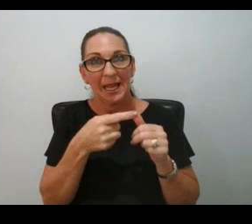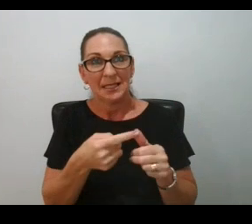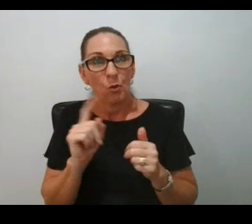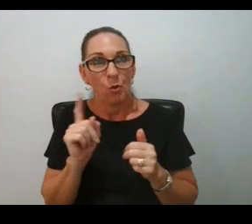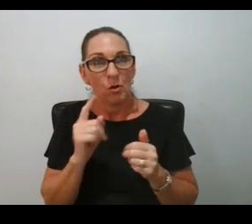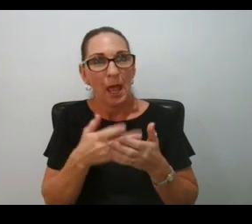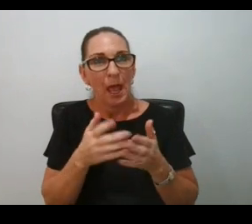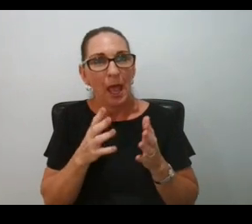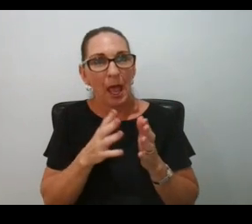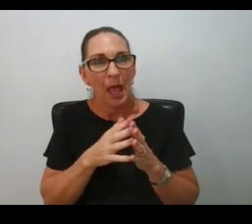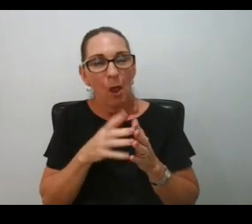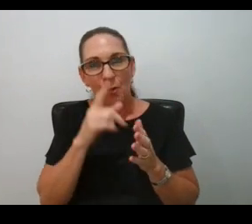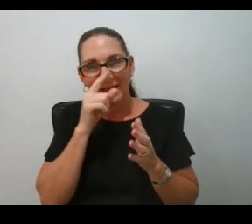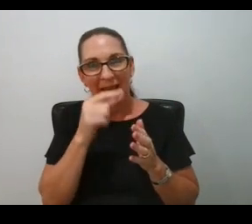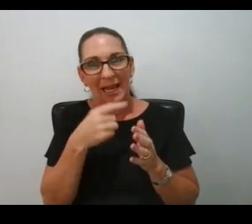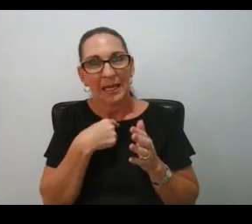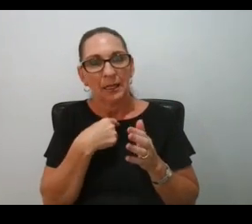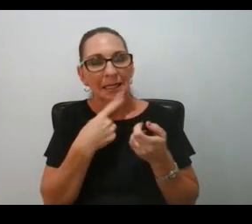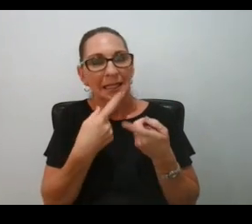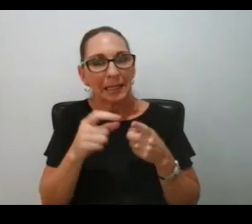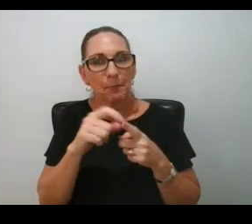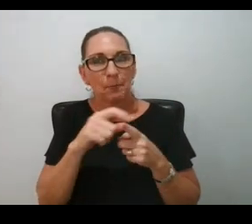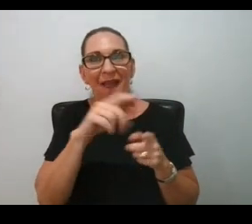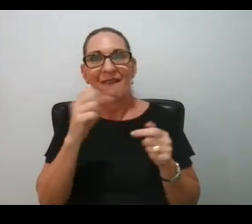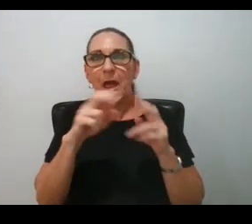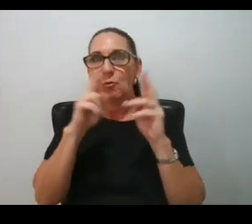we keeping them in housing?